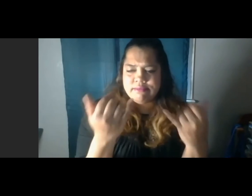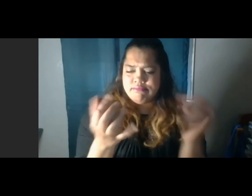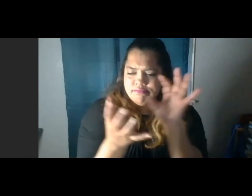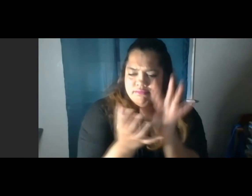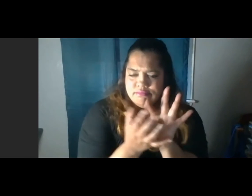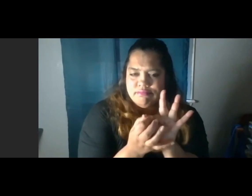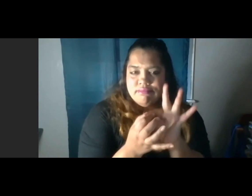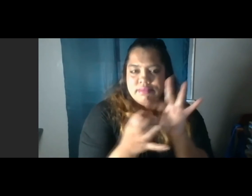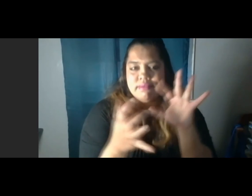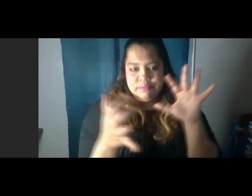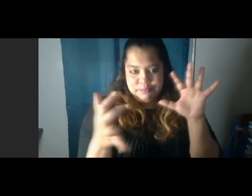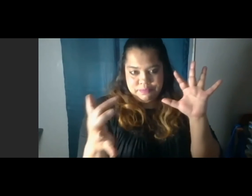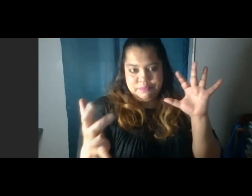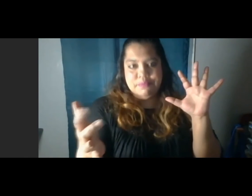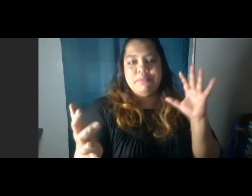go.